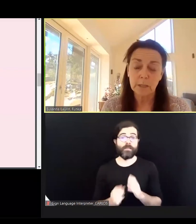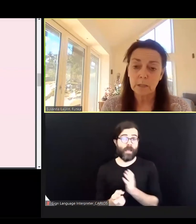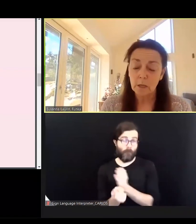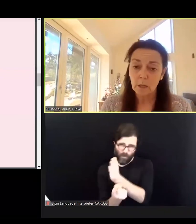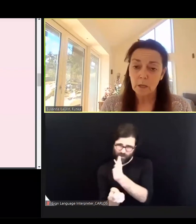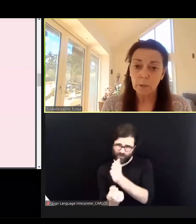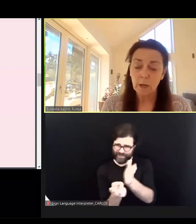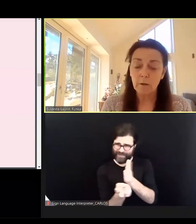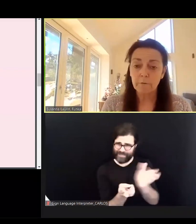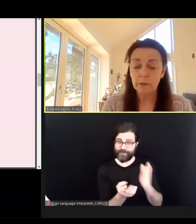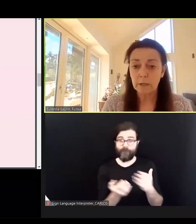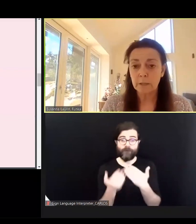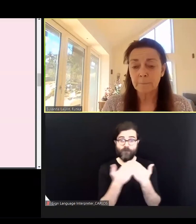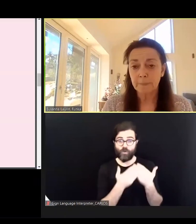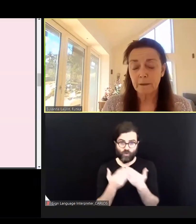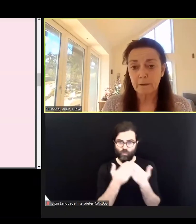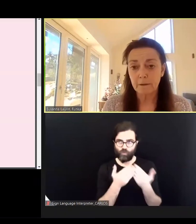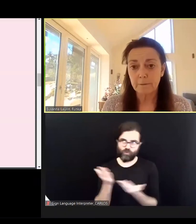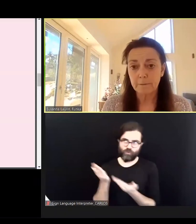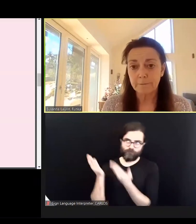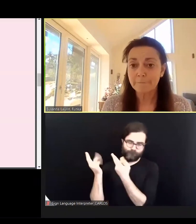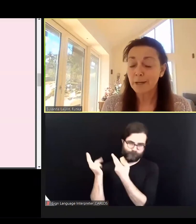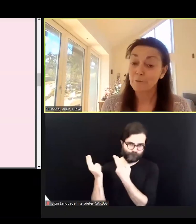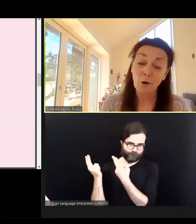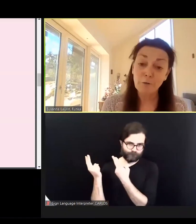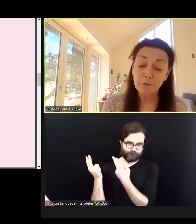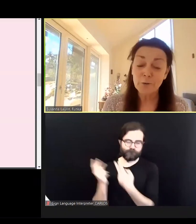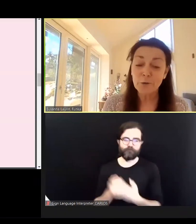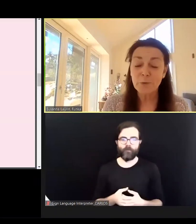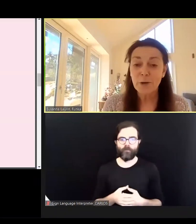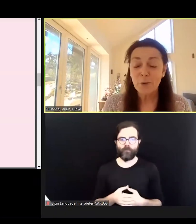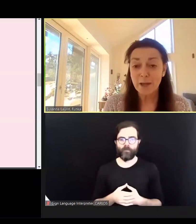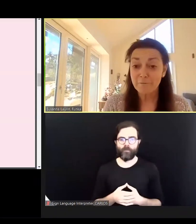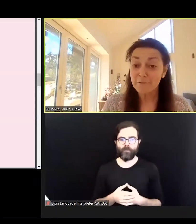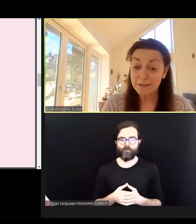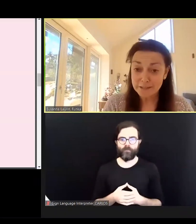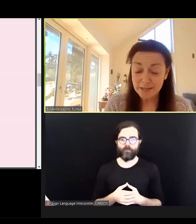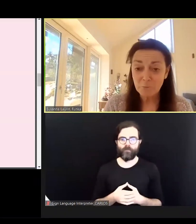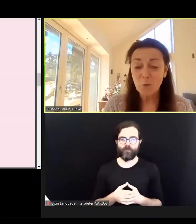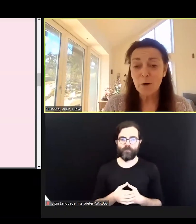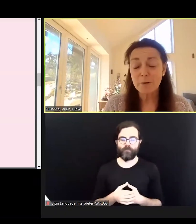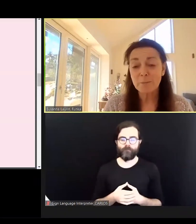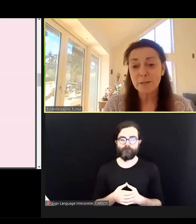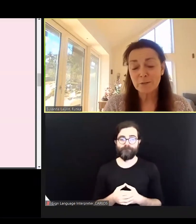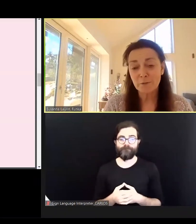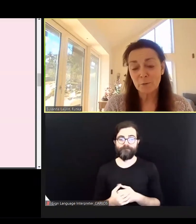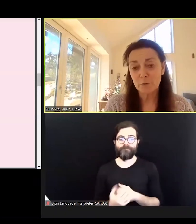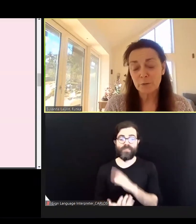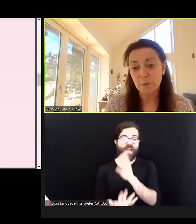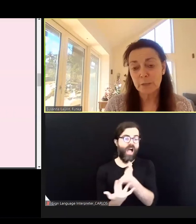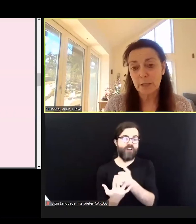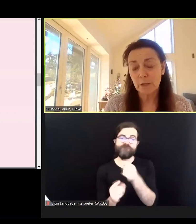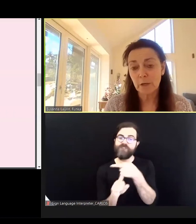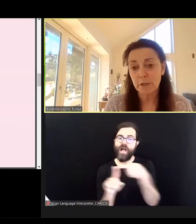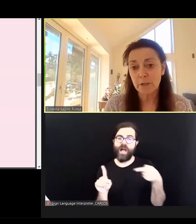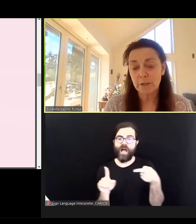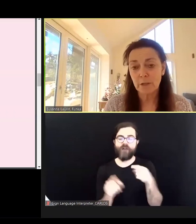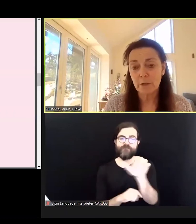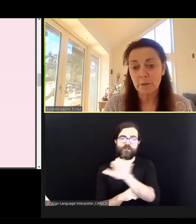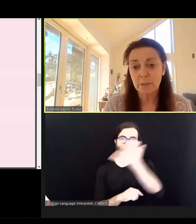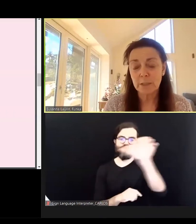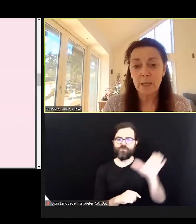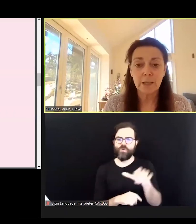comes specifically to schools, kindergartens, and nurseries. And this is not because the Commission doesn't think that